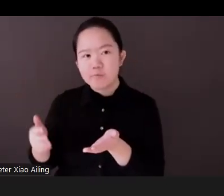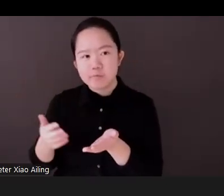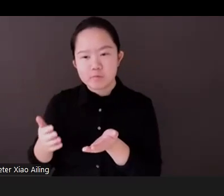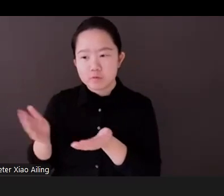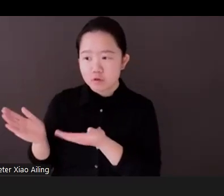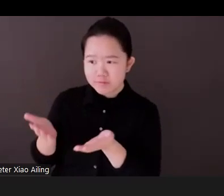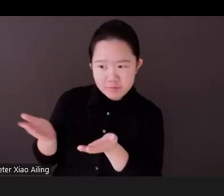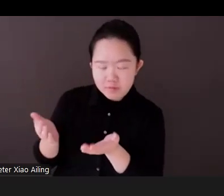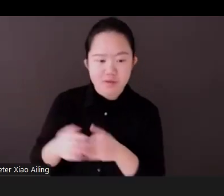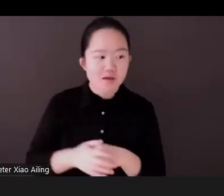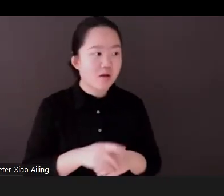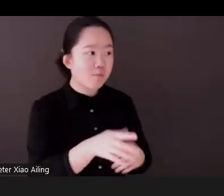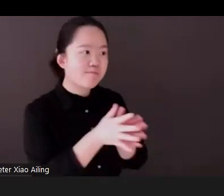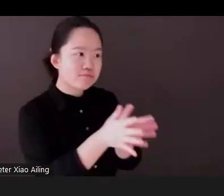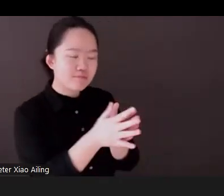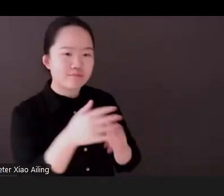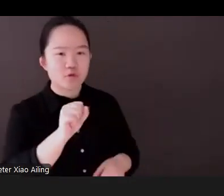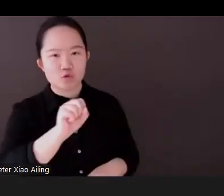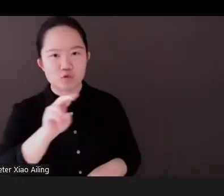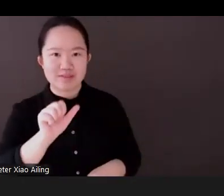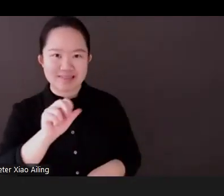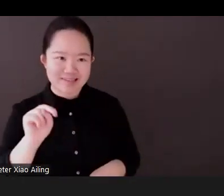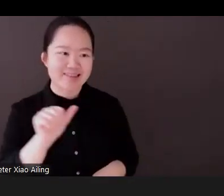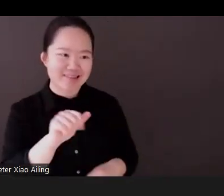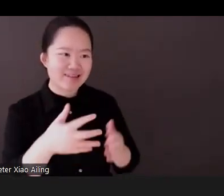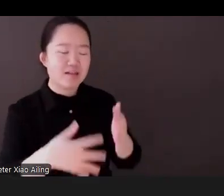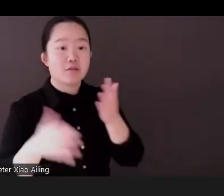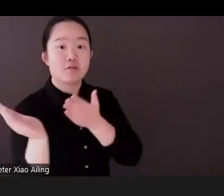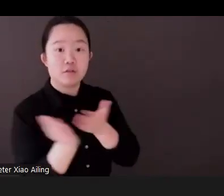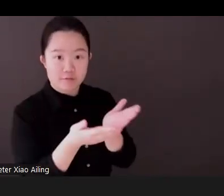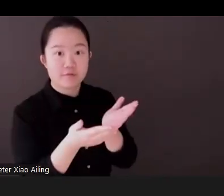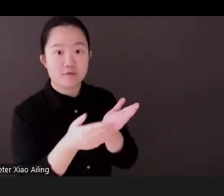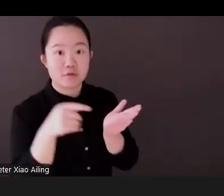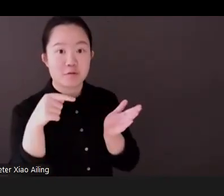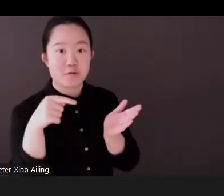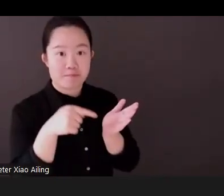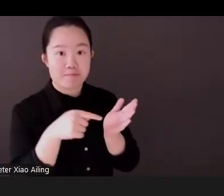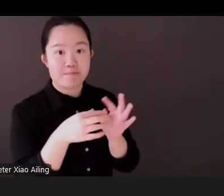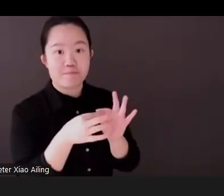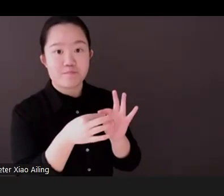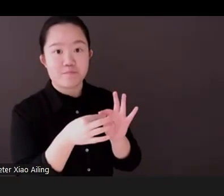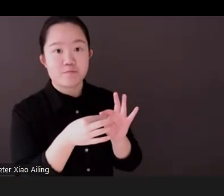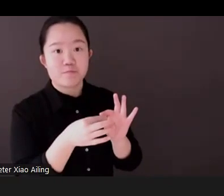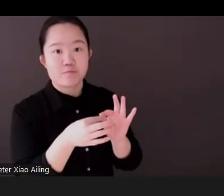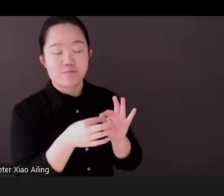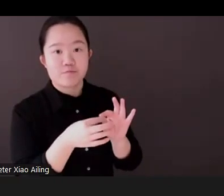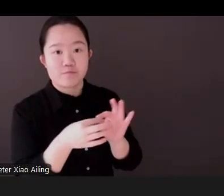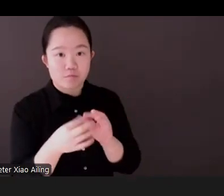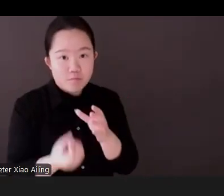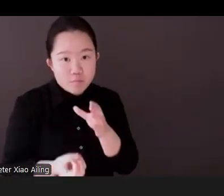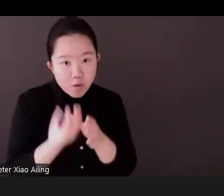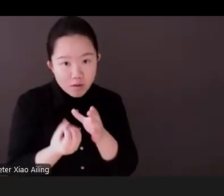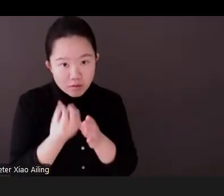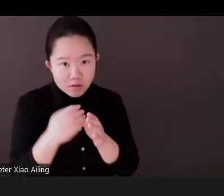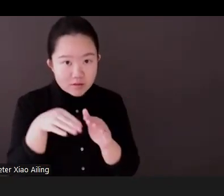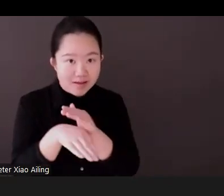products that were accessible before that were lawful before that. Yeah. That's the first section of that article. So maybe Carmen,